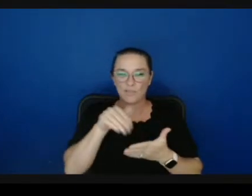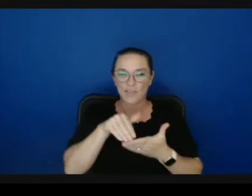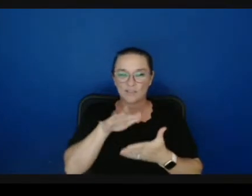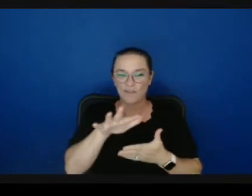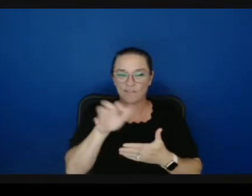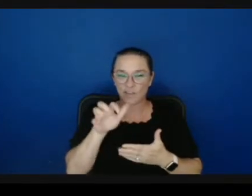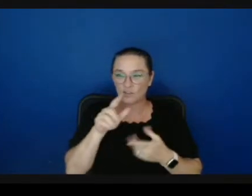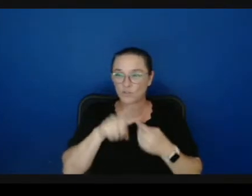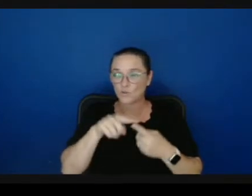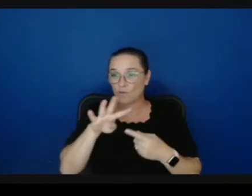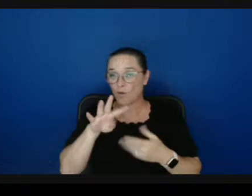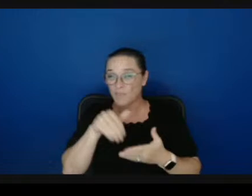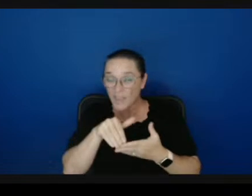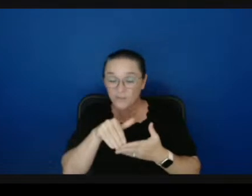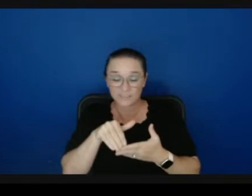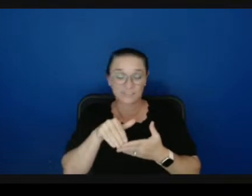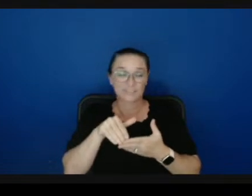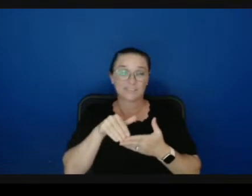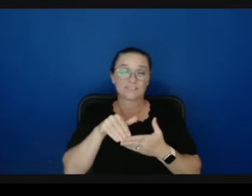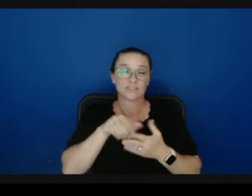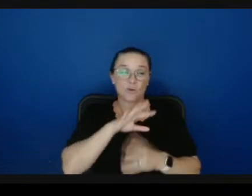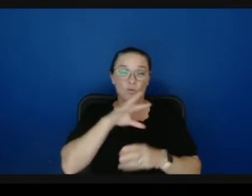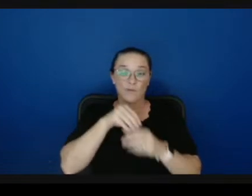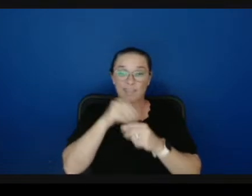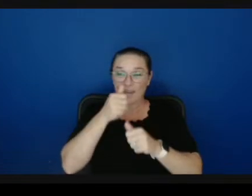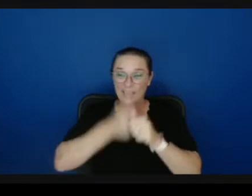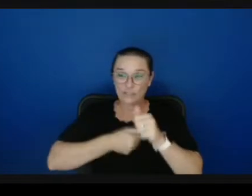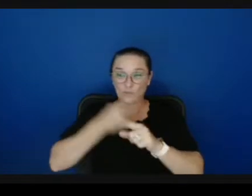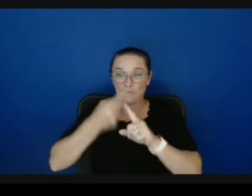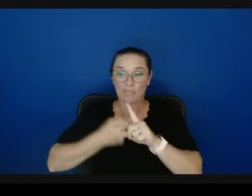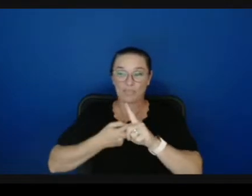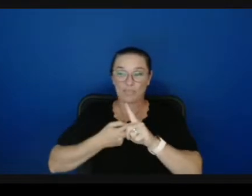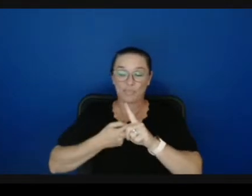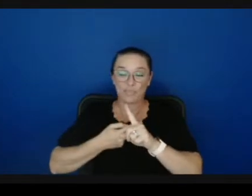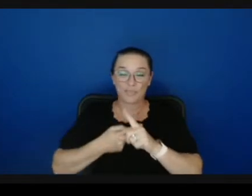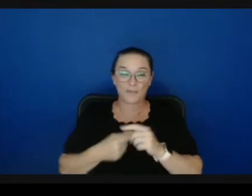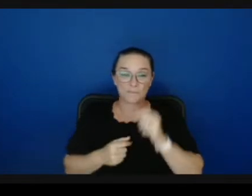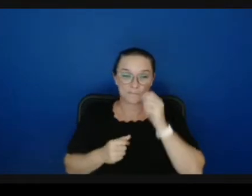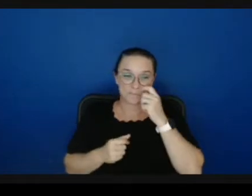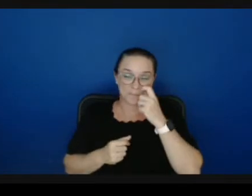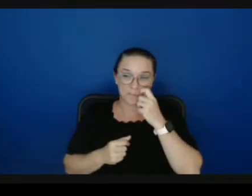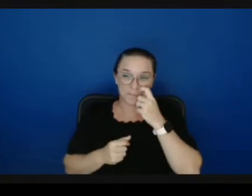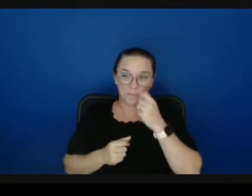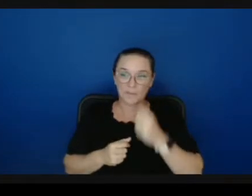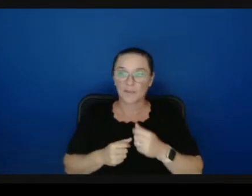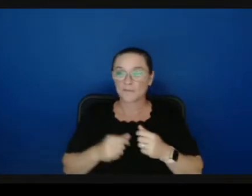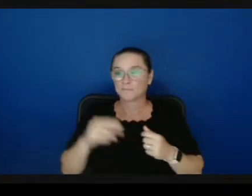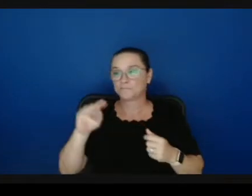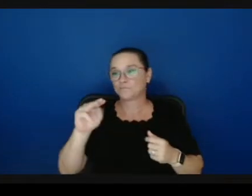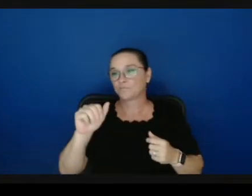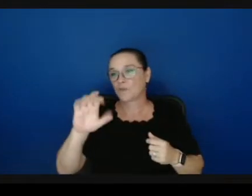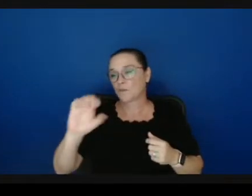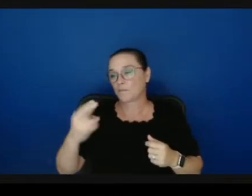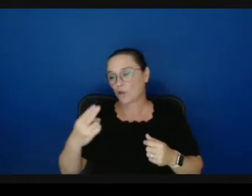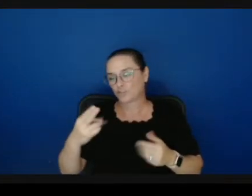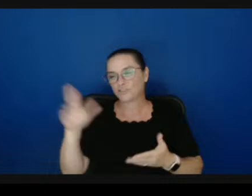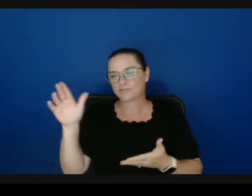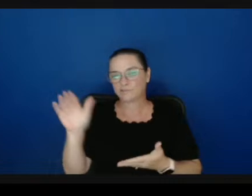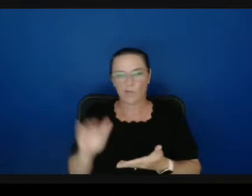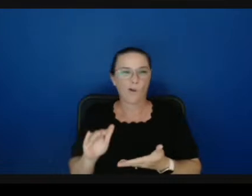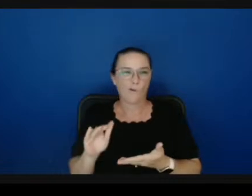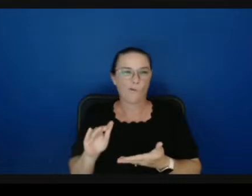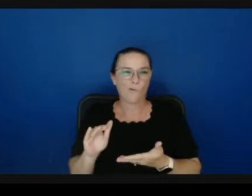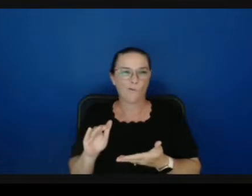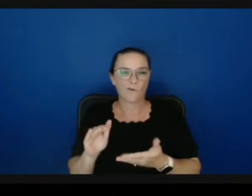3,500 to 4,000 earthquakes within each of those months. March was low, as you can see here. That